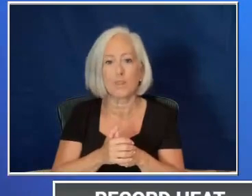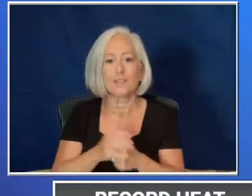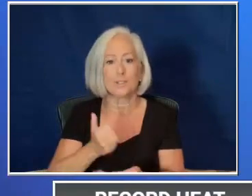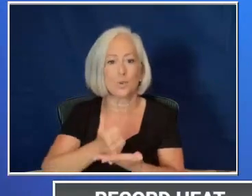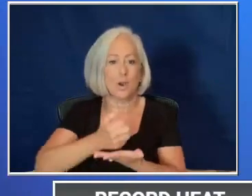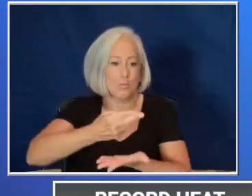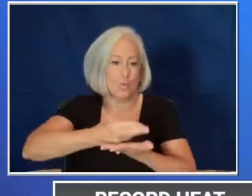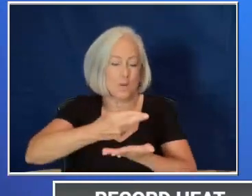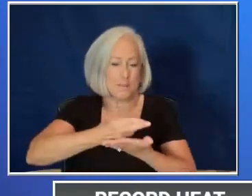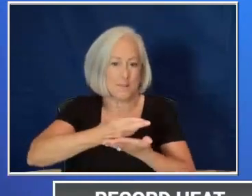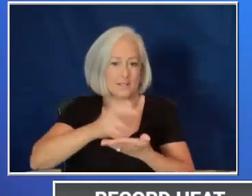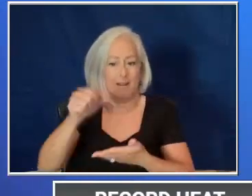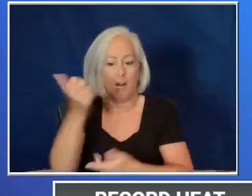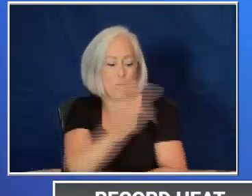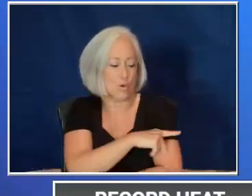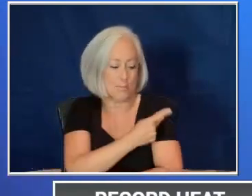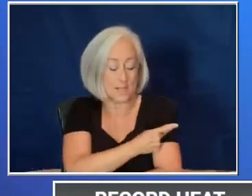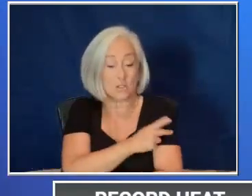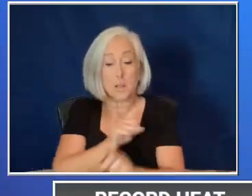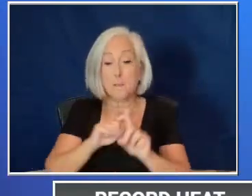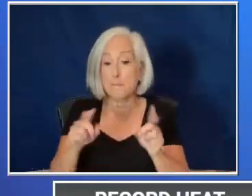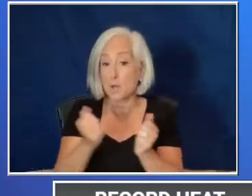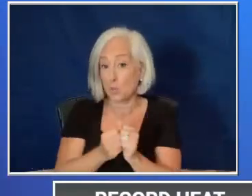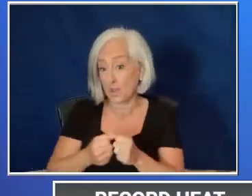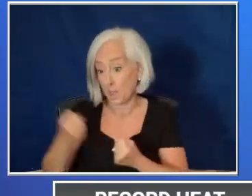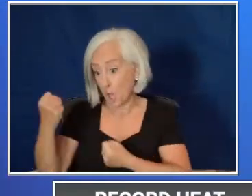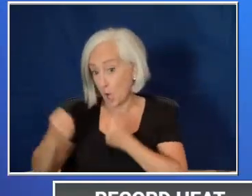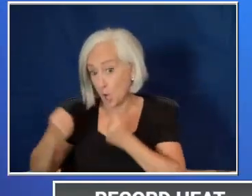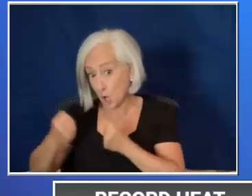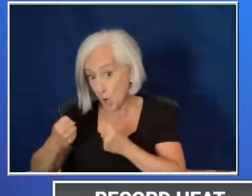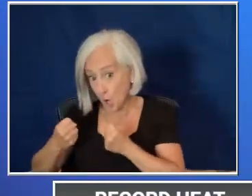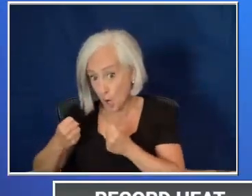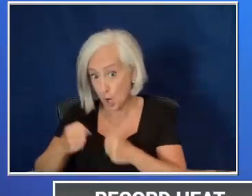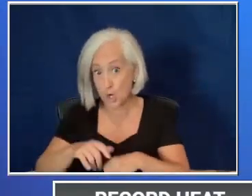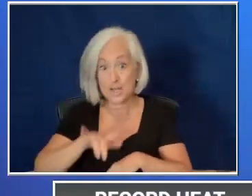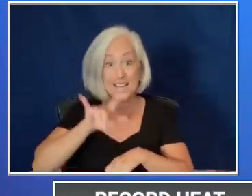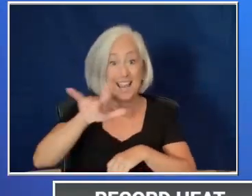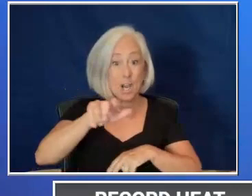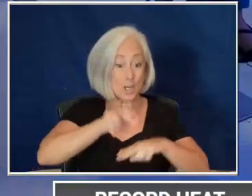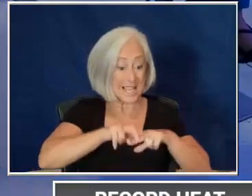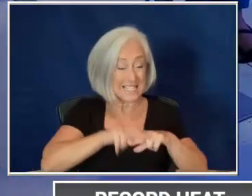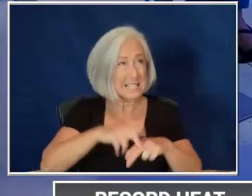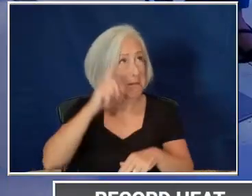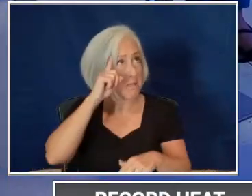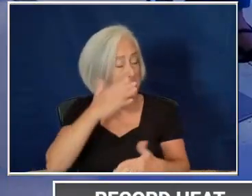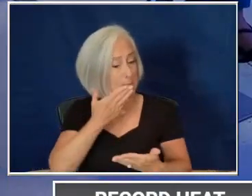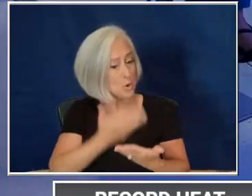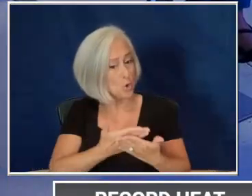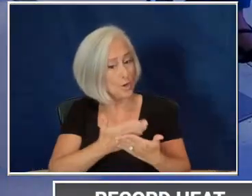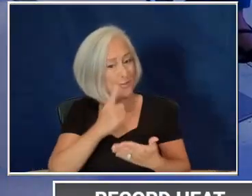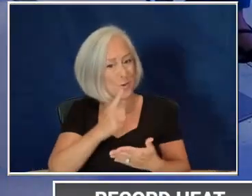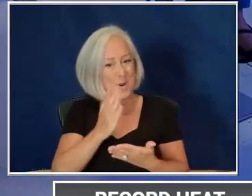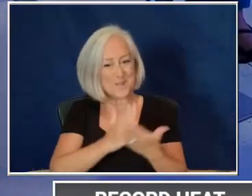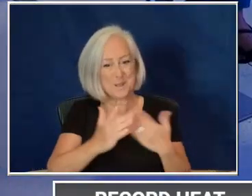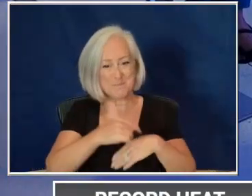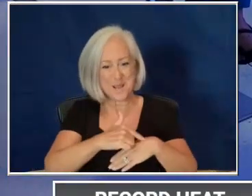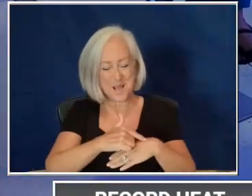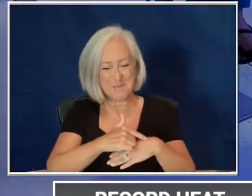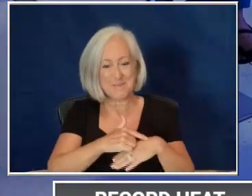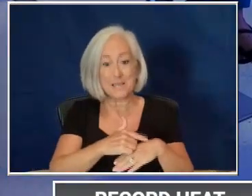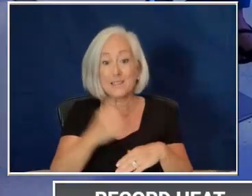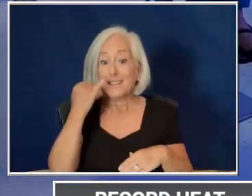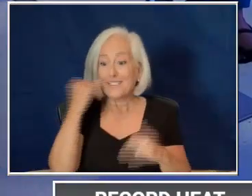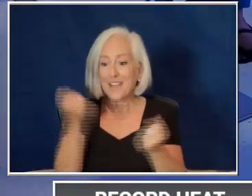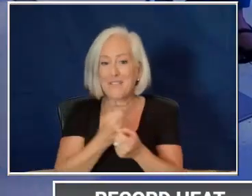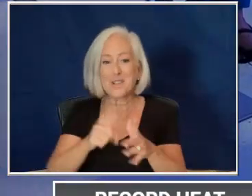But I think with the car and the airline seats, I think we're set for a while. We'll see. We'll see. We may, if everybody starts driving a truck, we may